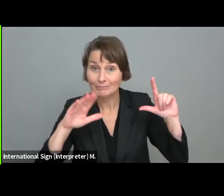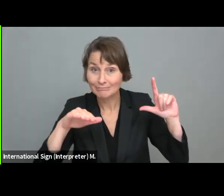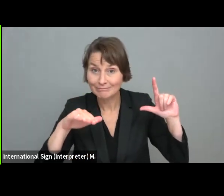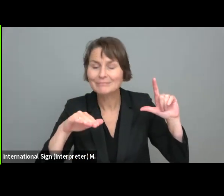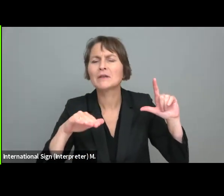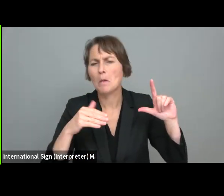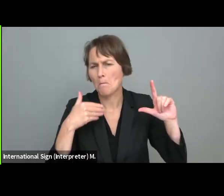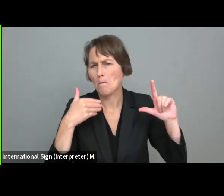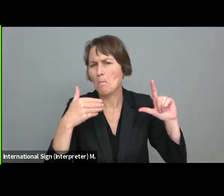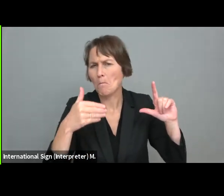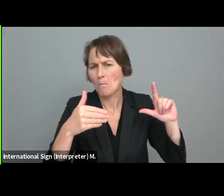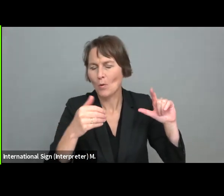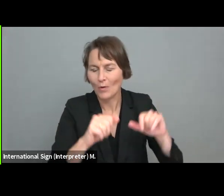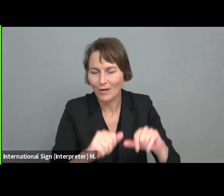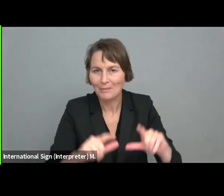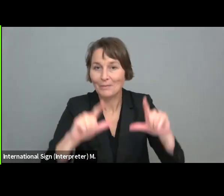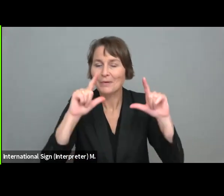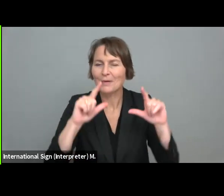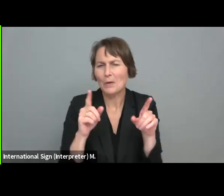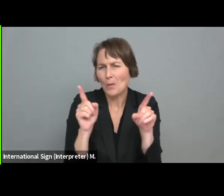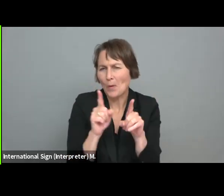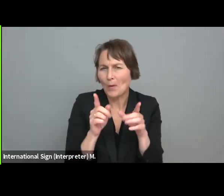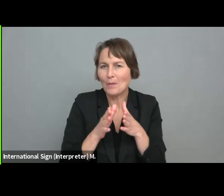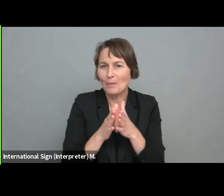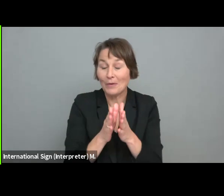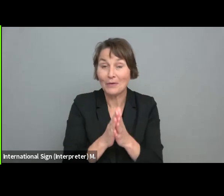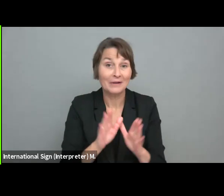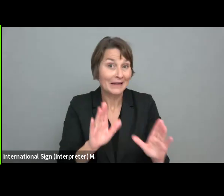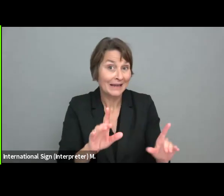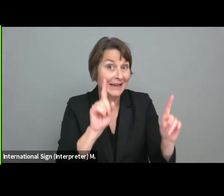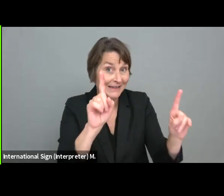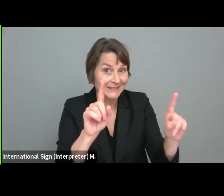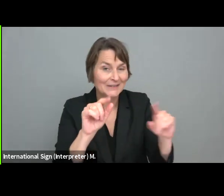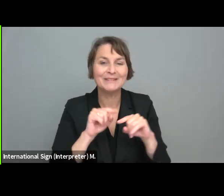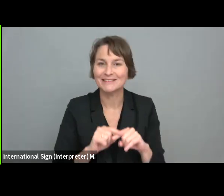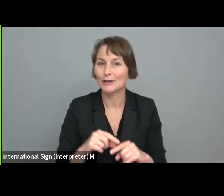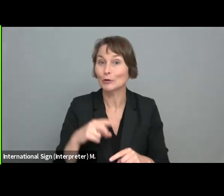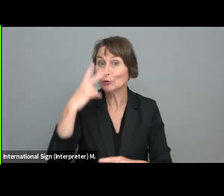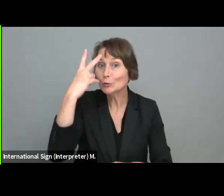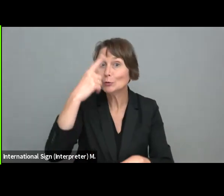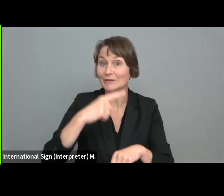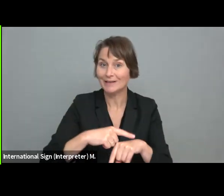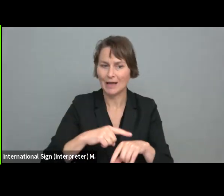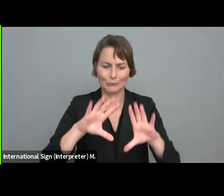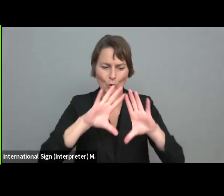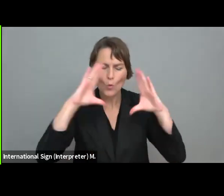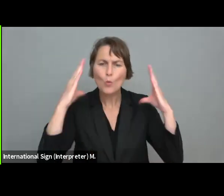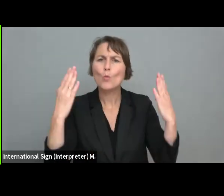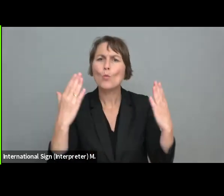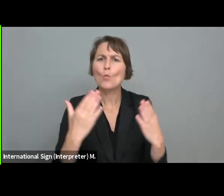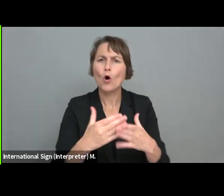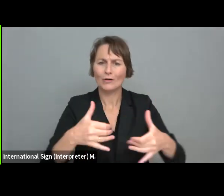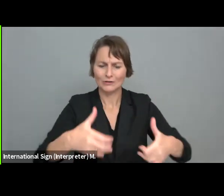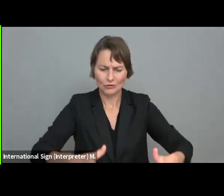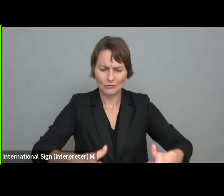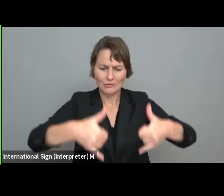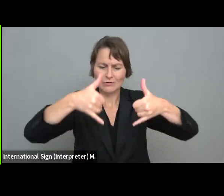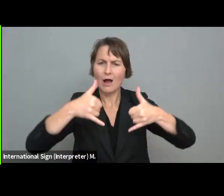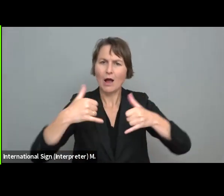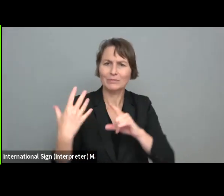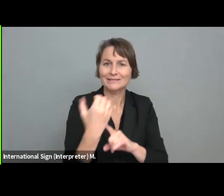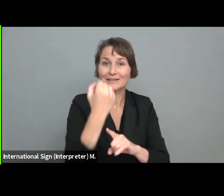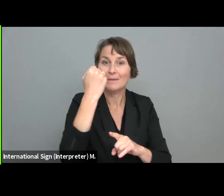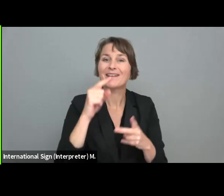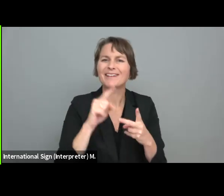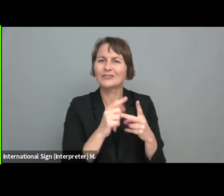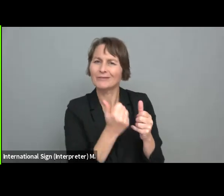about Megan. She is, listen to this, a two-time World Cup champion and co-captain of the US women's national